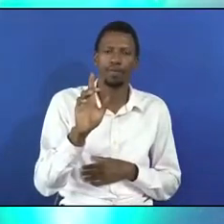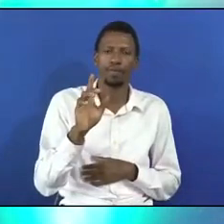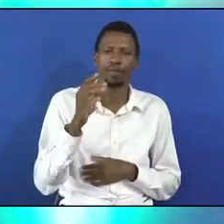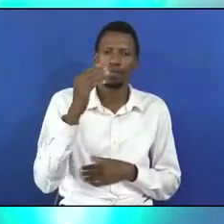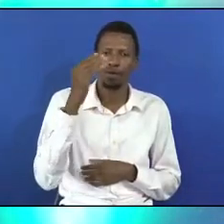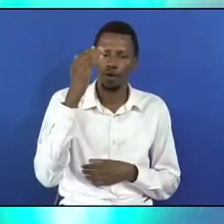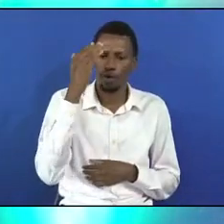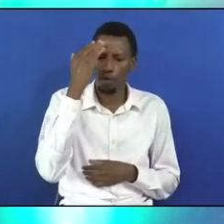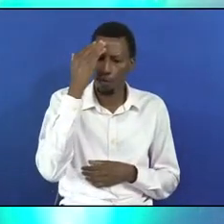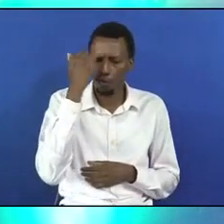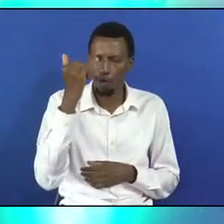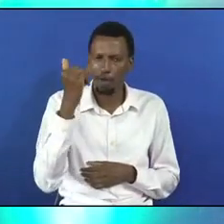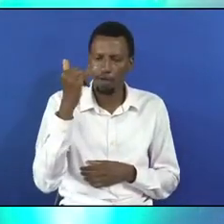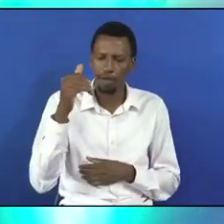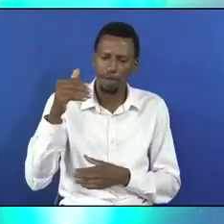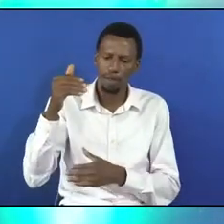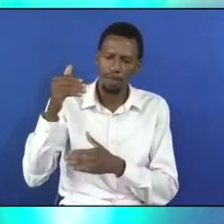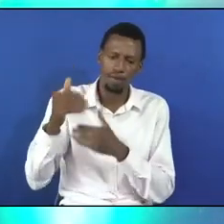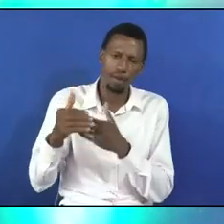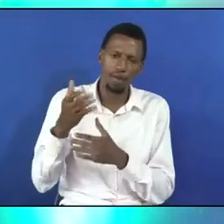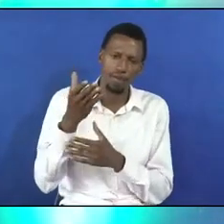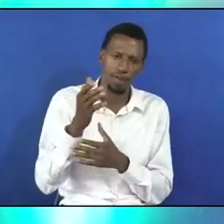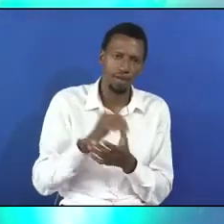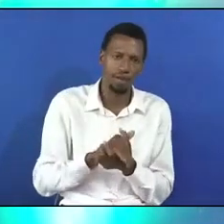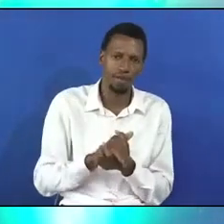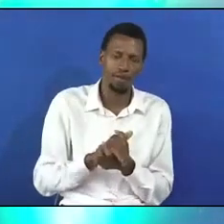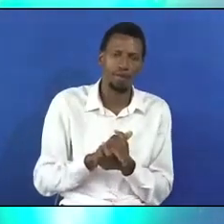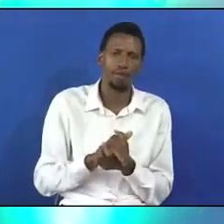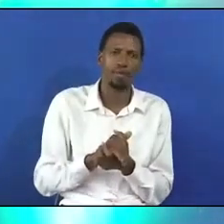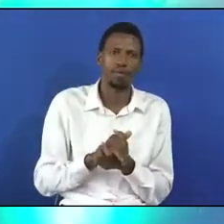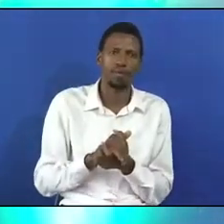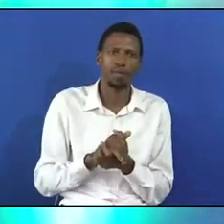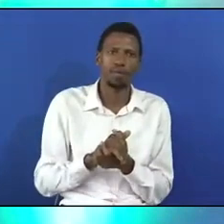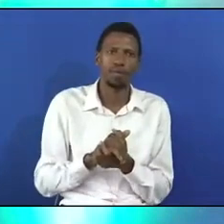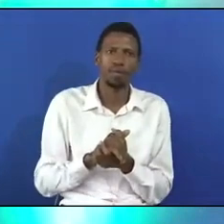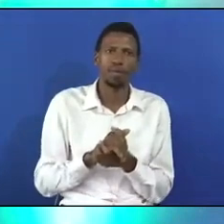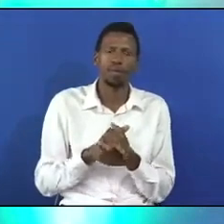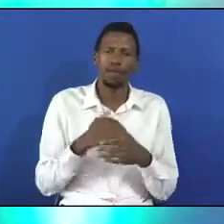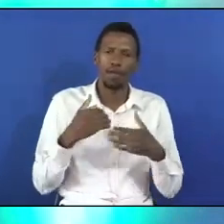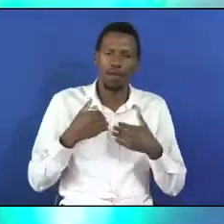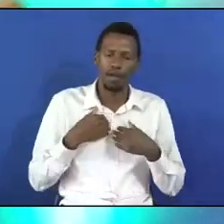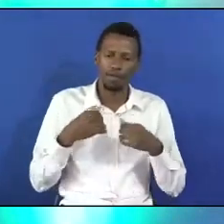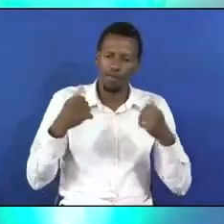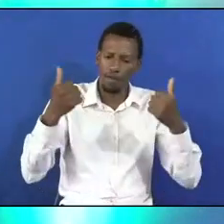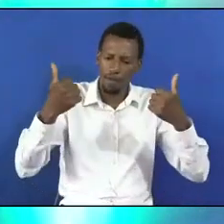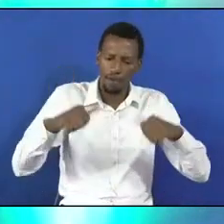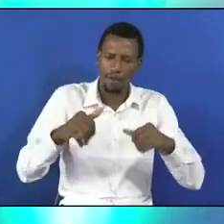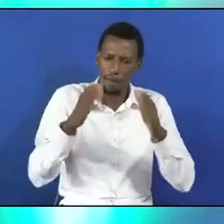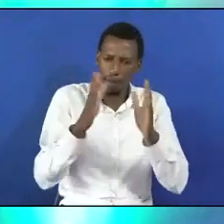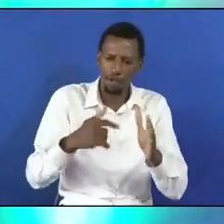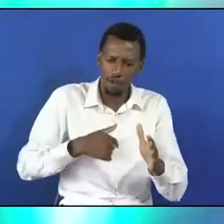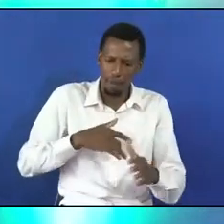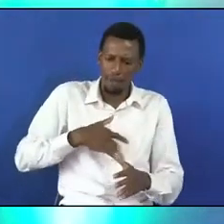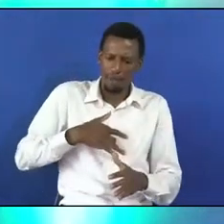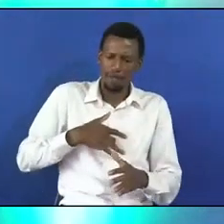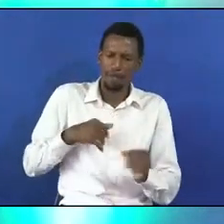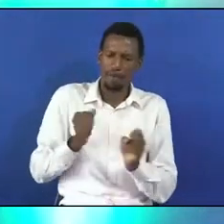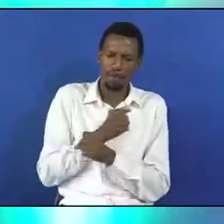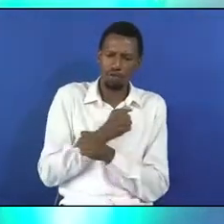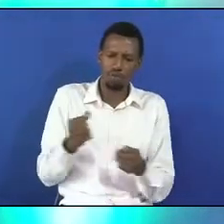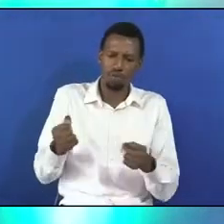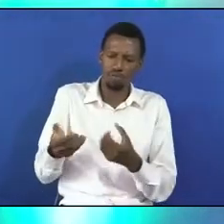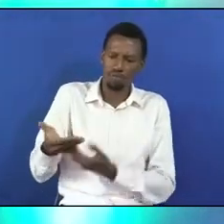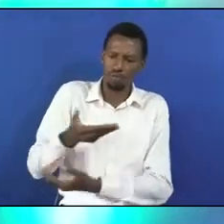Why do I hate that person? Is there anyone that I feel that I cannot associate with?